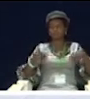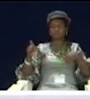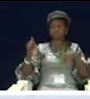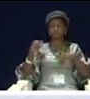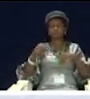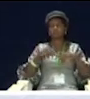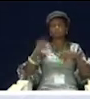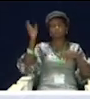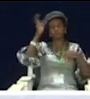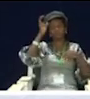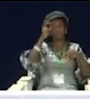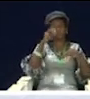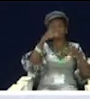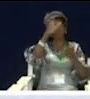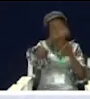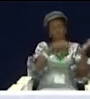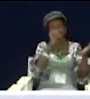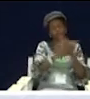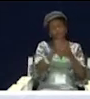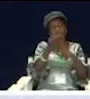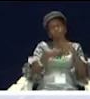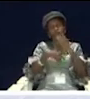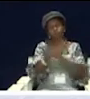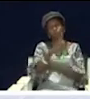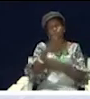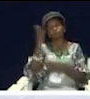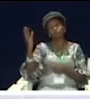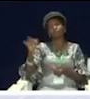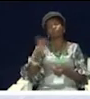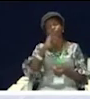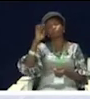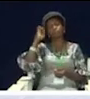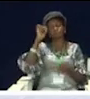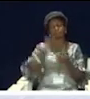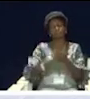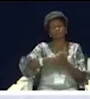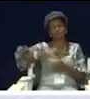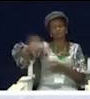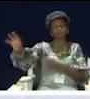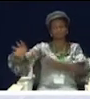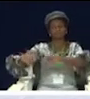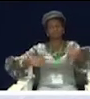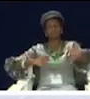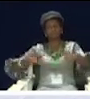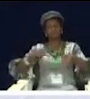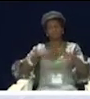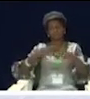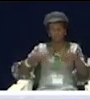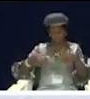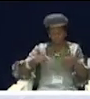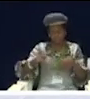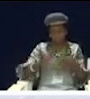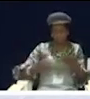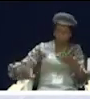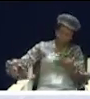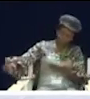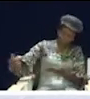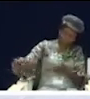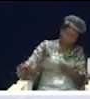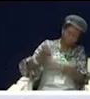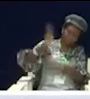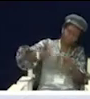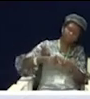The devil copied that from God. There is he that scattereth, and yet does what?